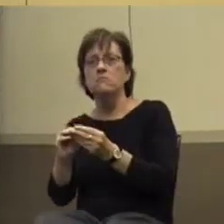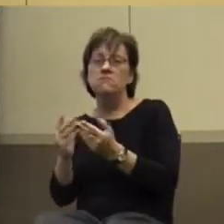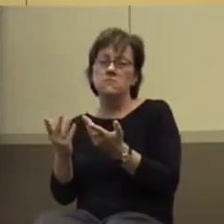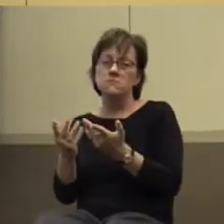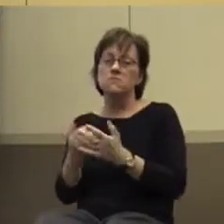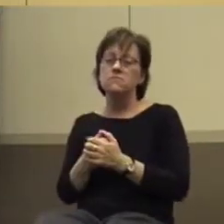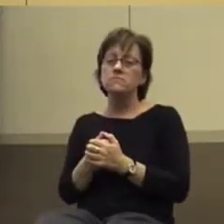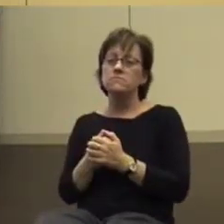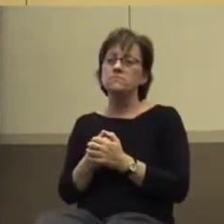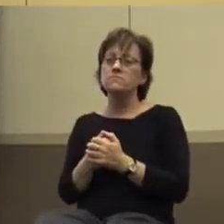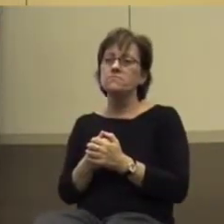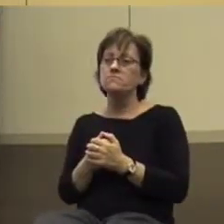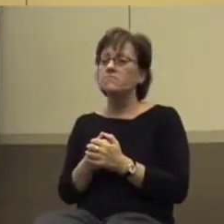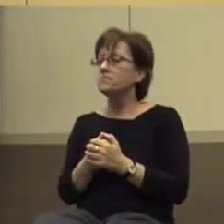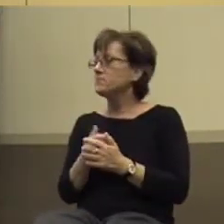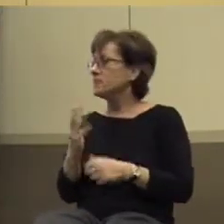just,